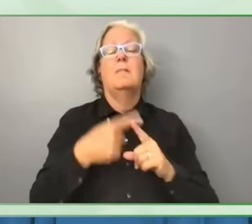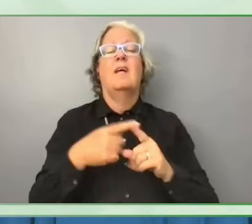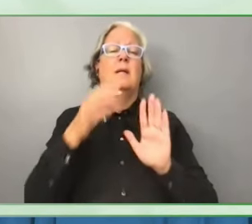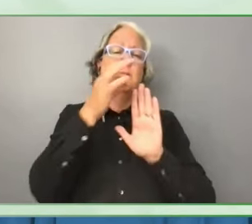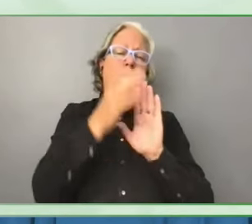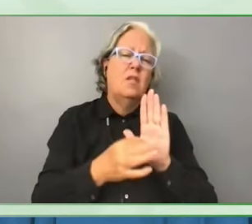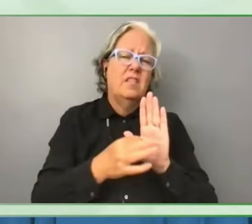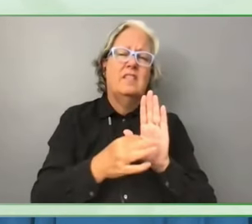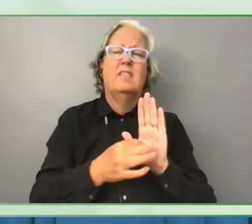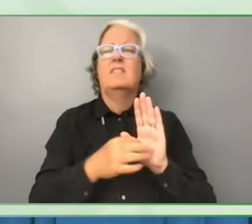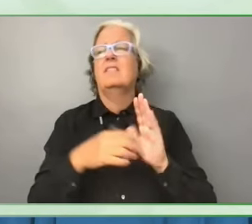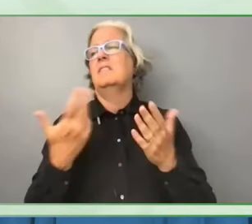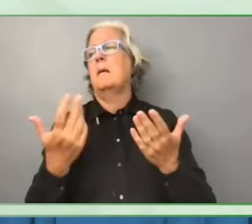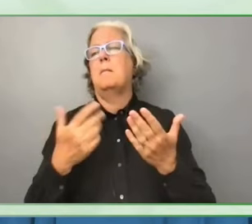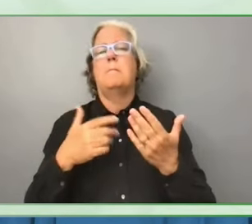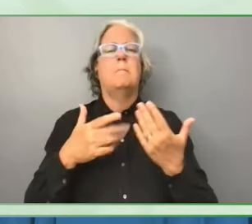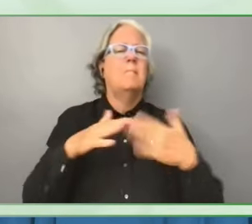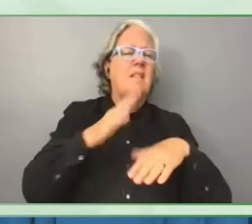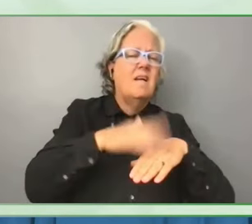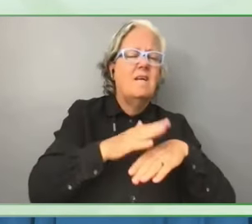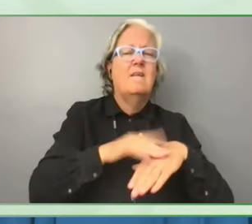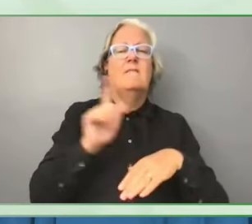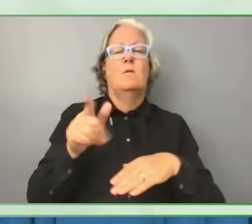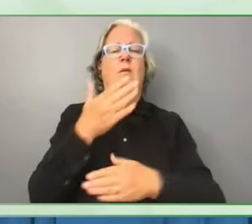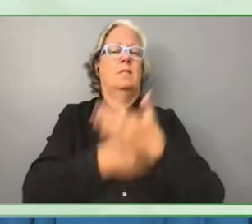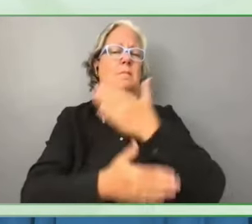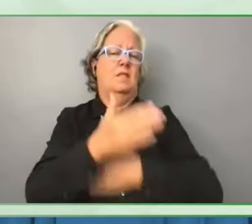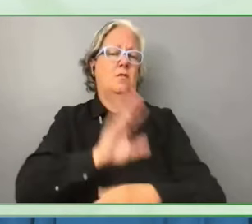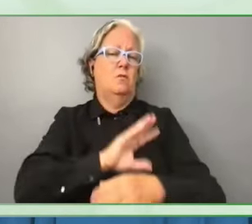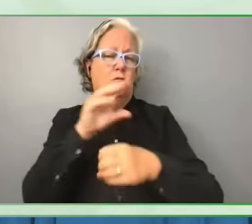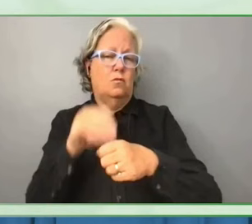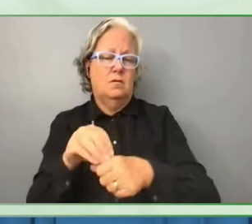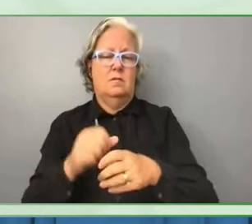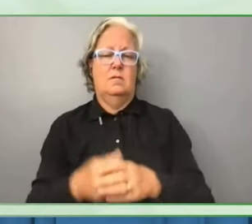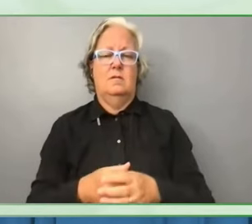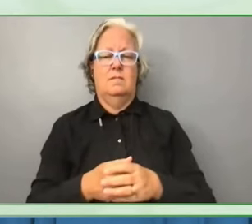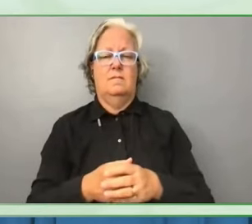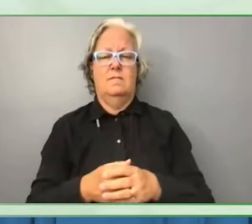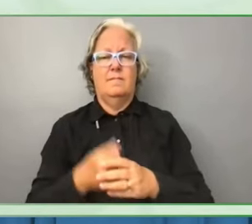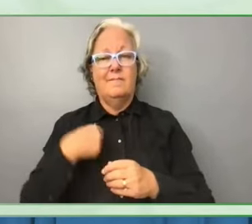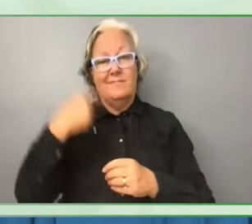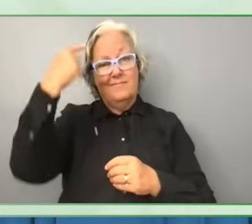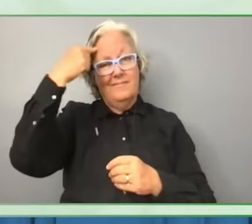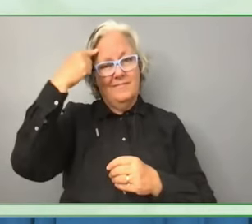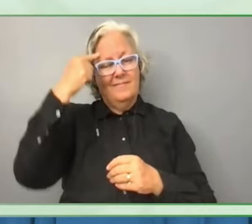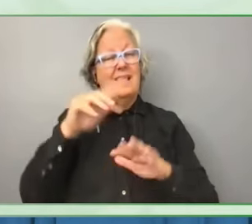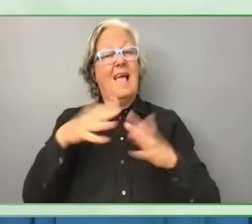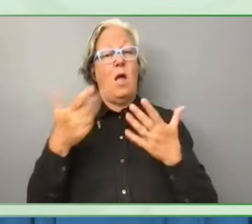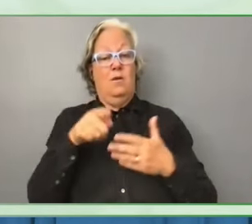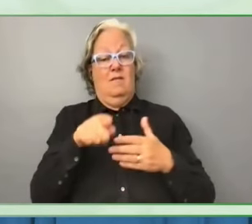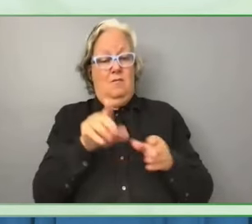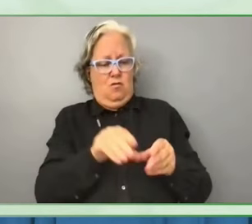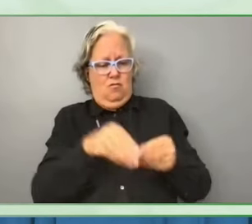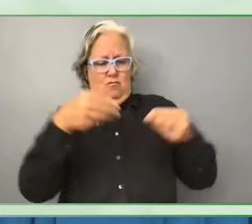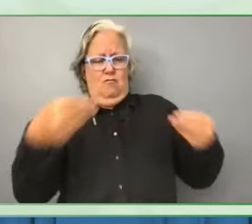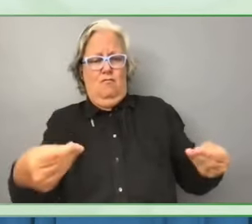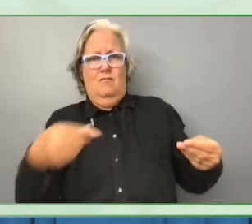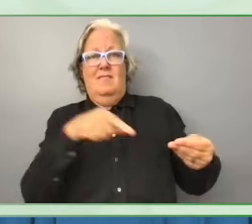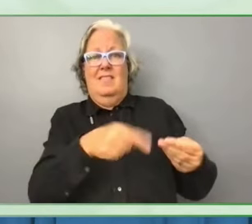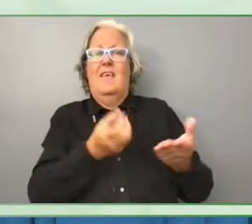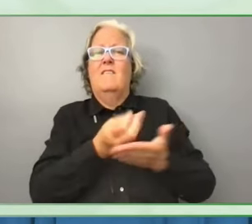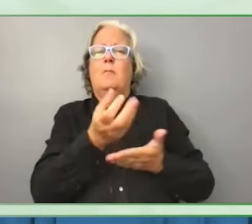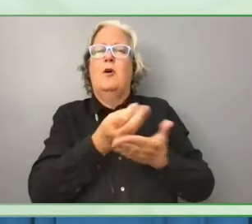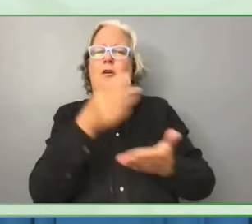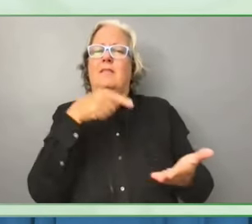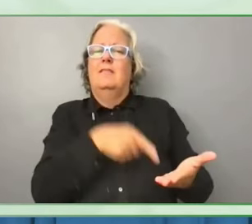inclusion. A way to do so is the manual that we produced,